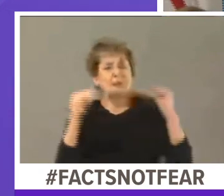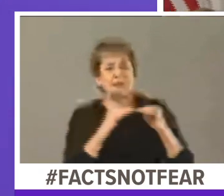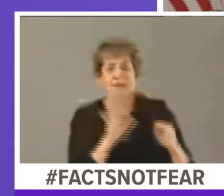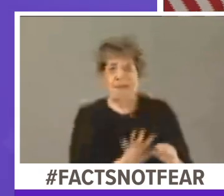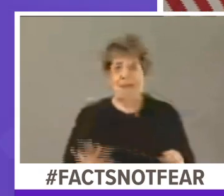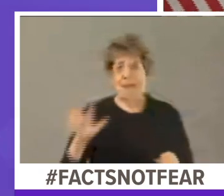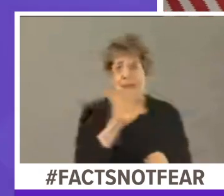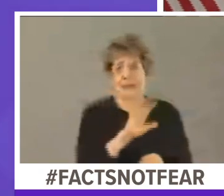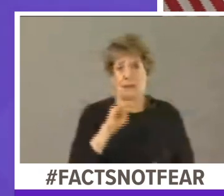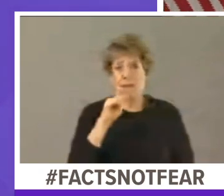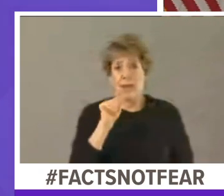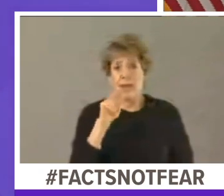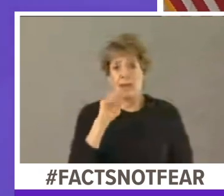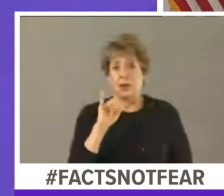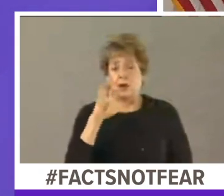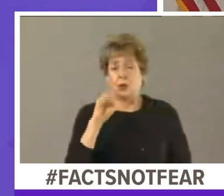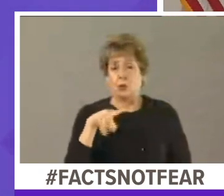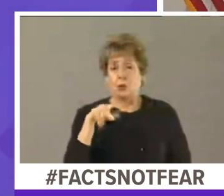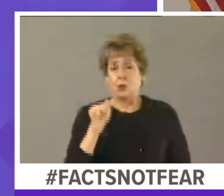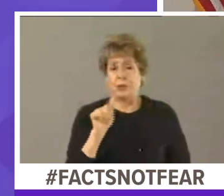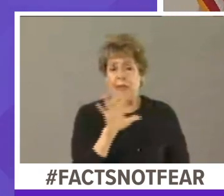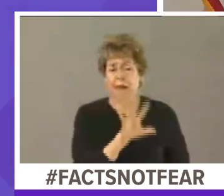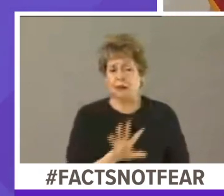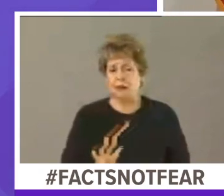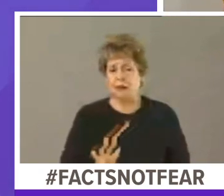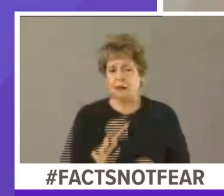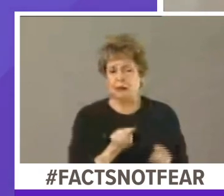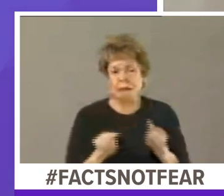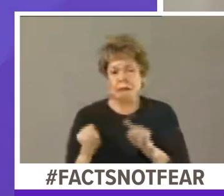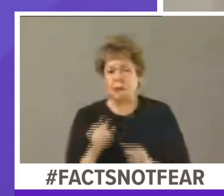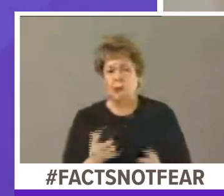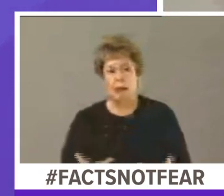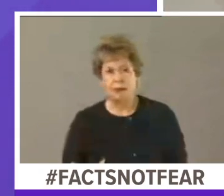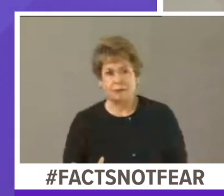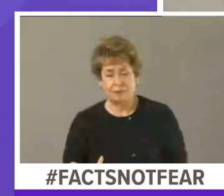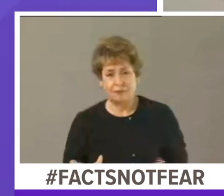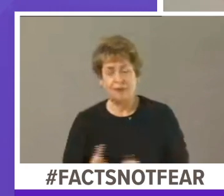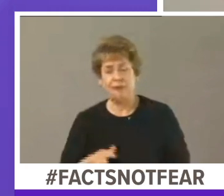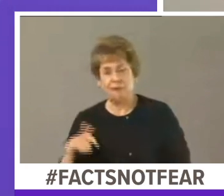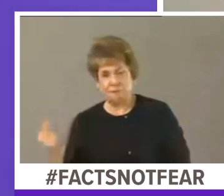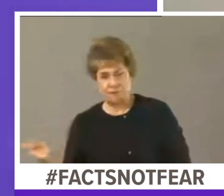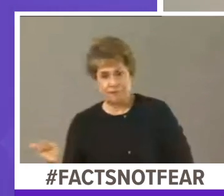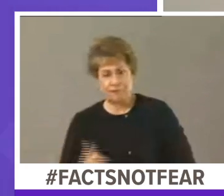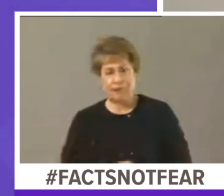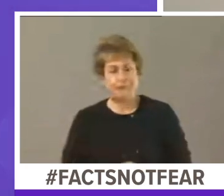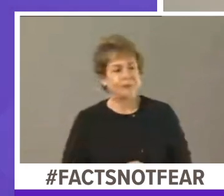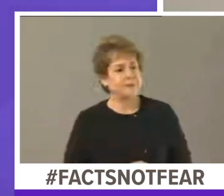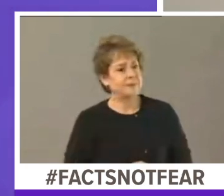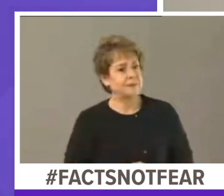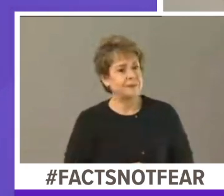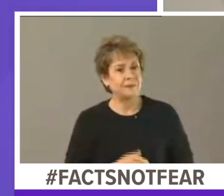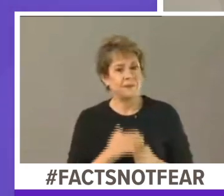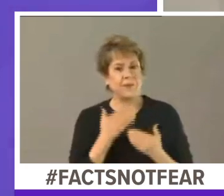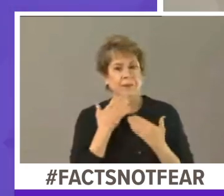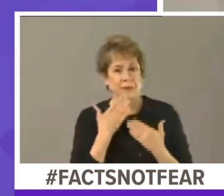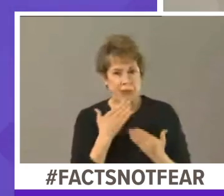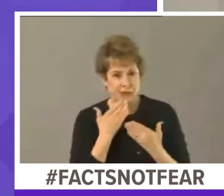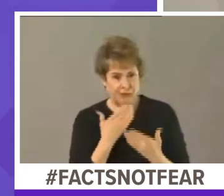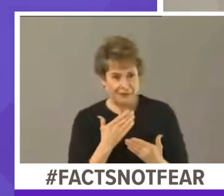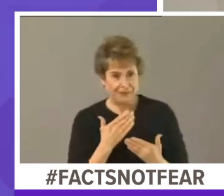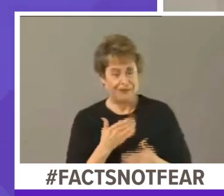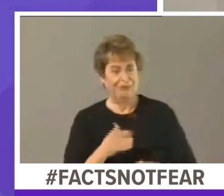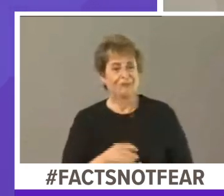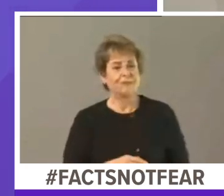affected by the environment of COVID. Absolutely. Thank you, Governor. So when we look at fatalities management, there is a statewide